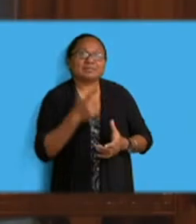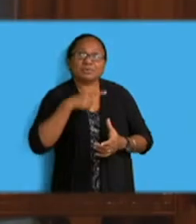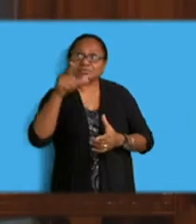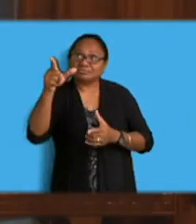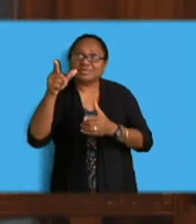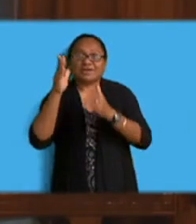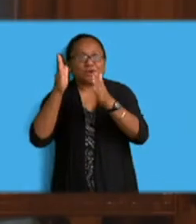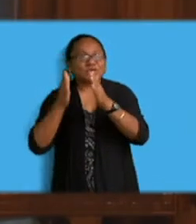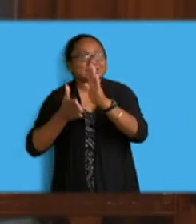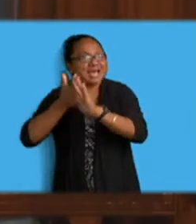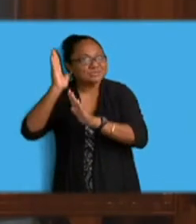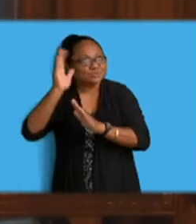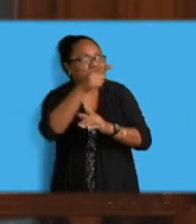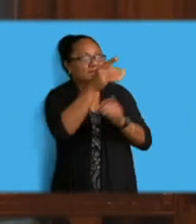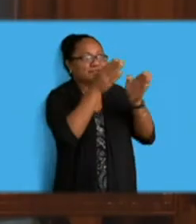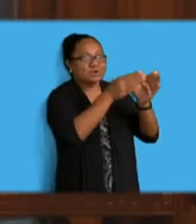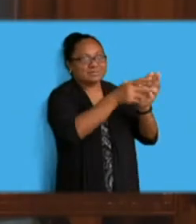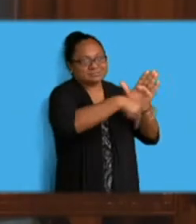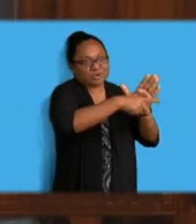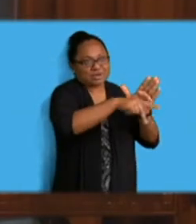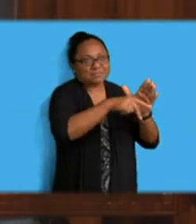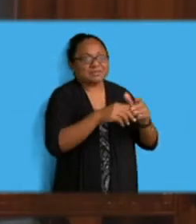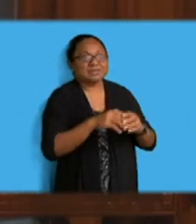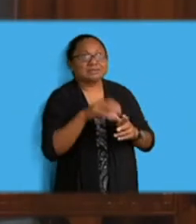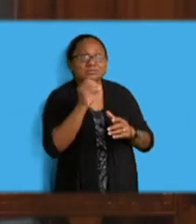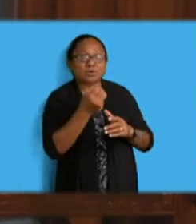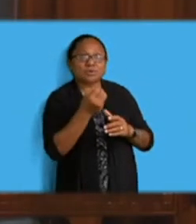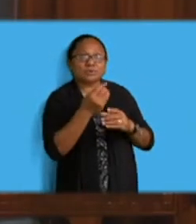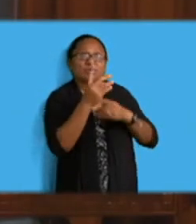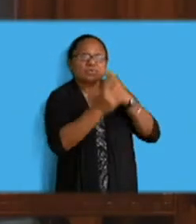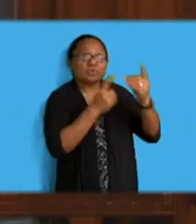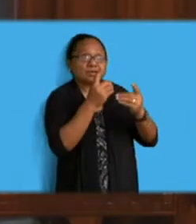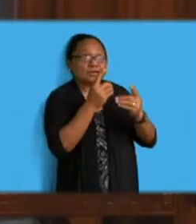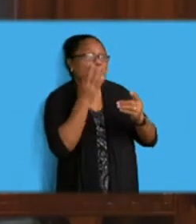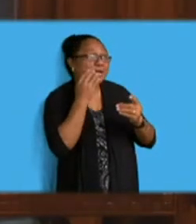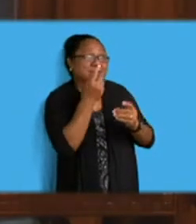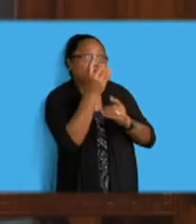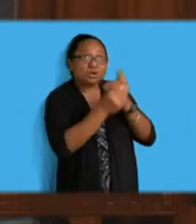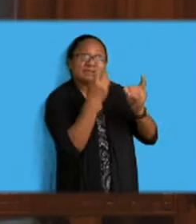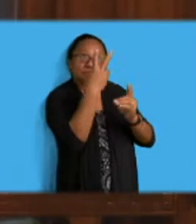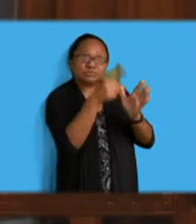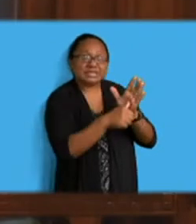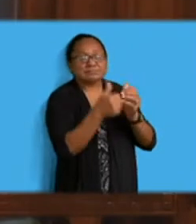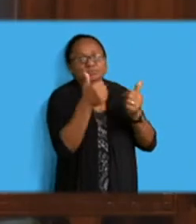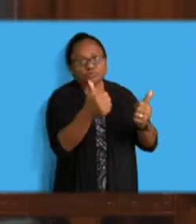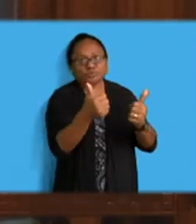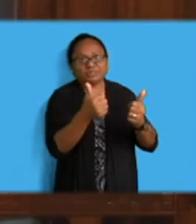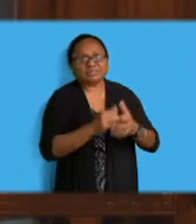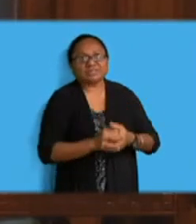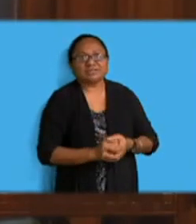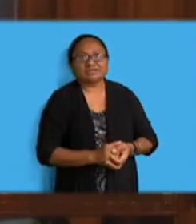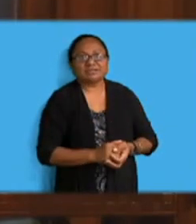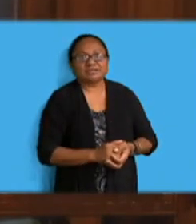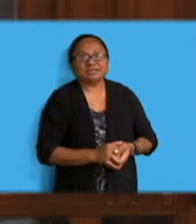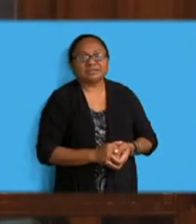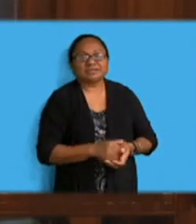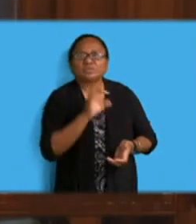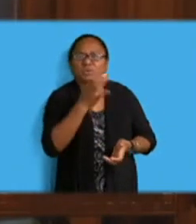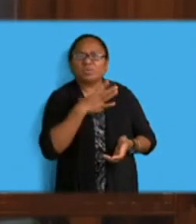participate in the conference so that the conference is more meaningful rather than it is just a session for merrymaking.